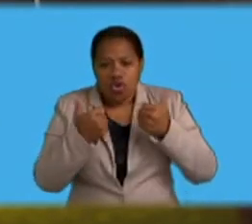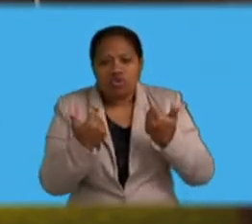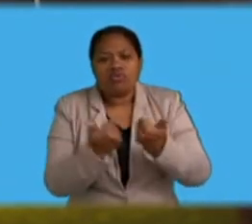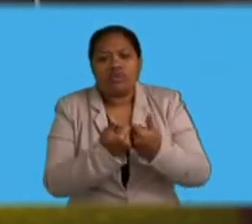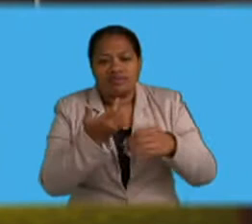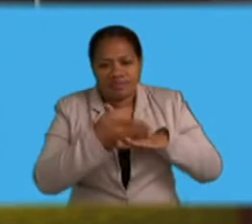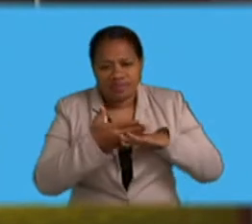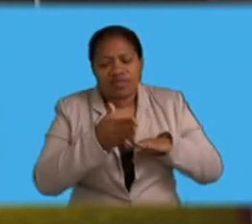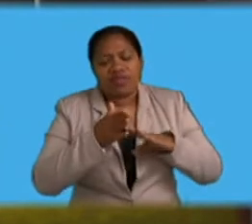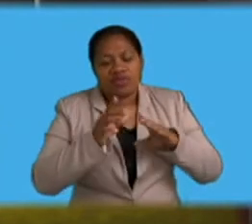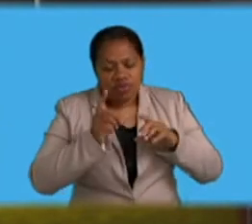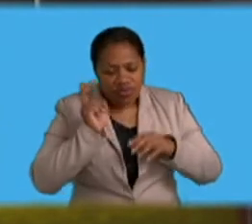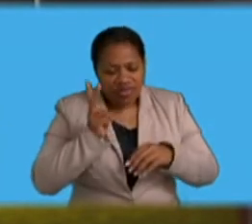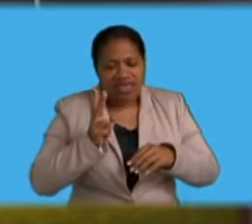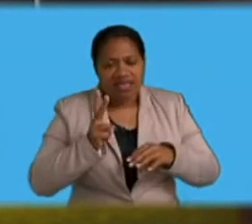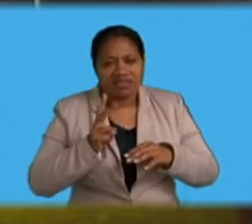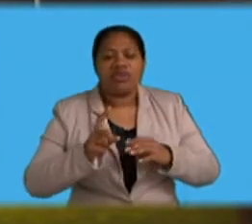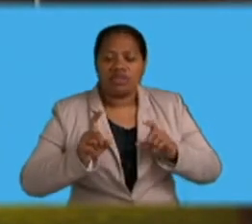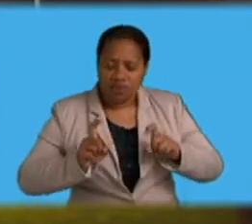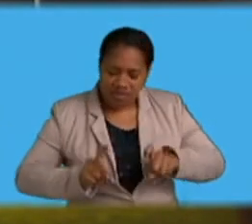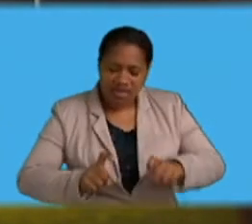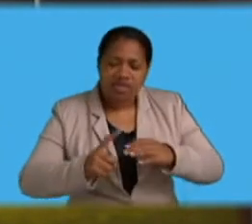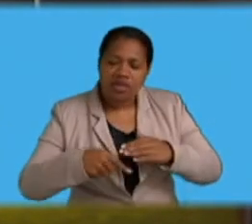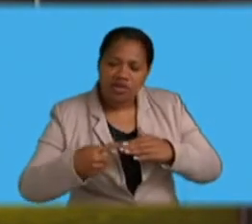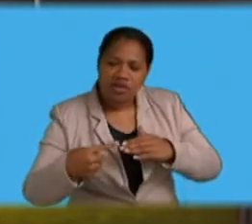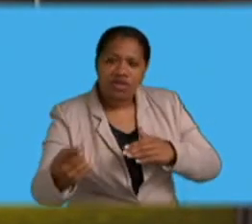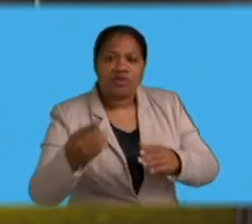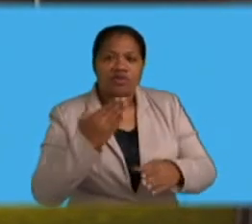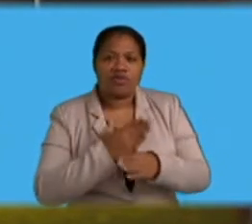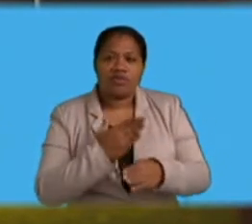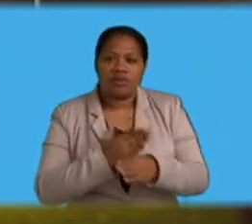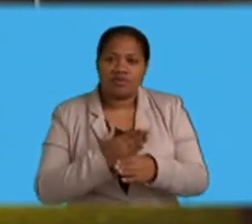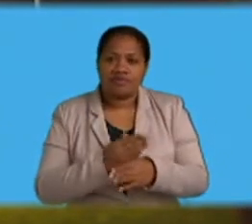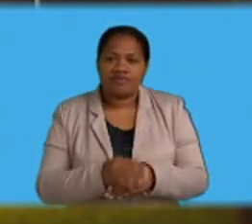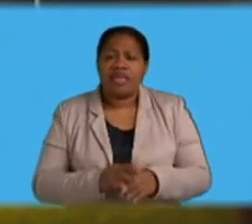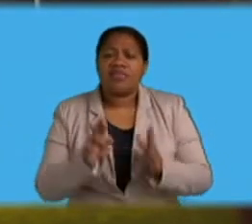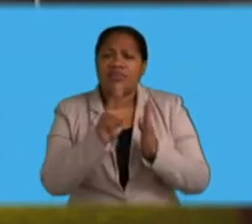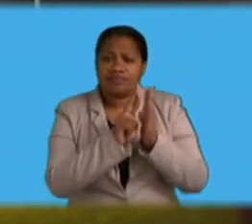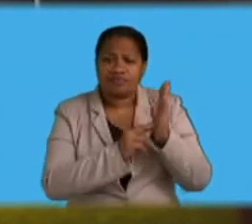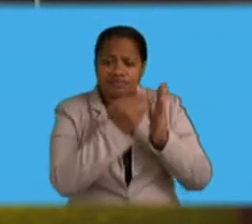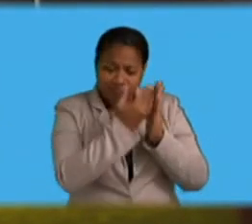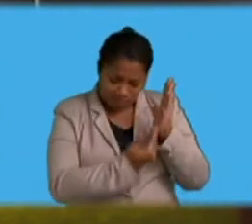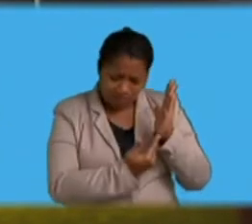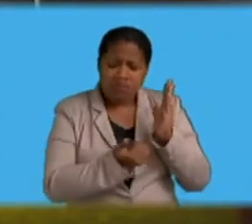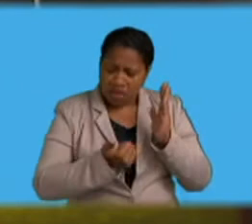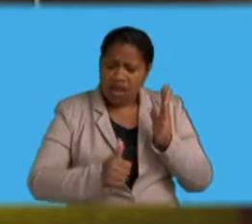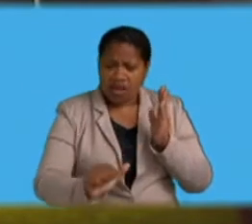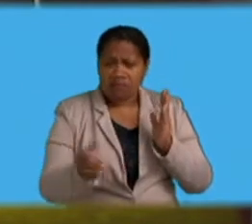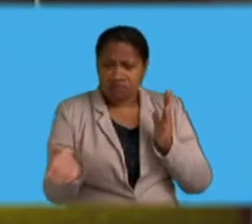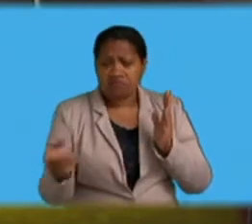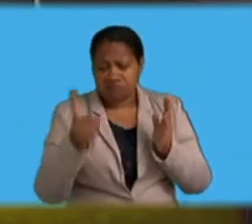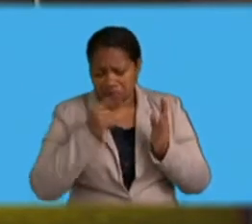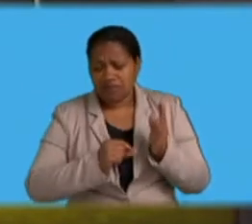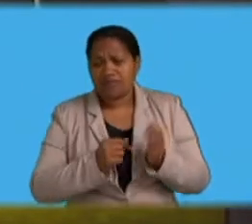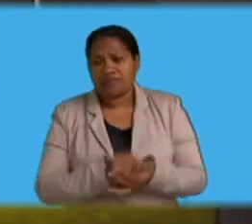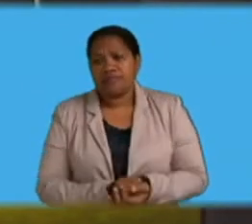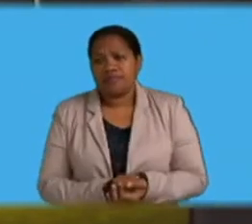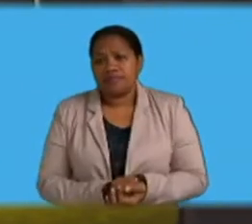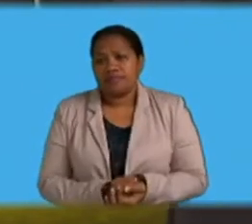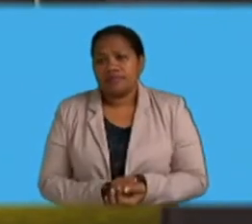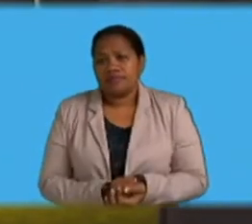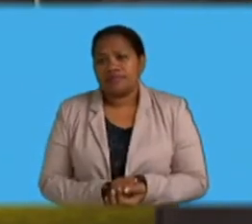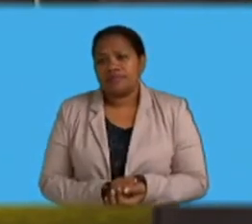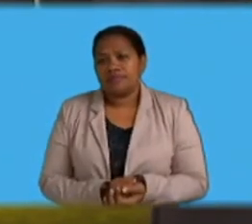whole idea is to ensure succession planning. And the regulation does allow for that. If they read the regulation, it says that we need to have succession